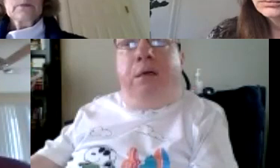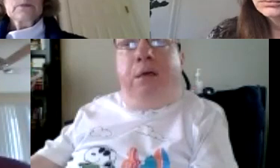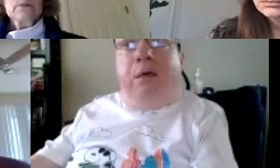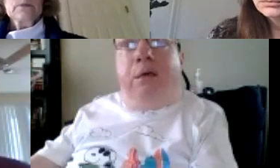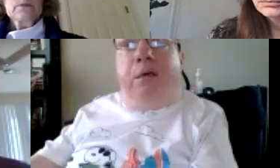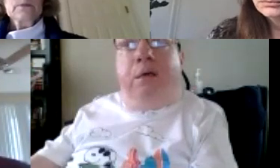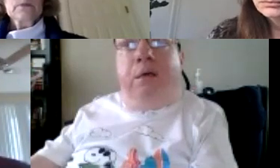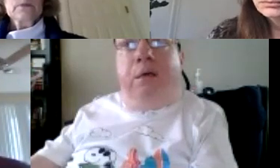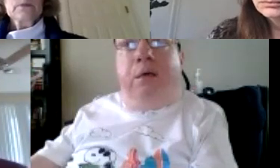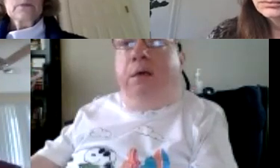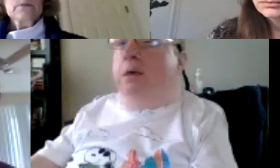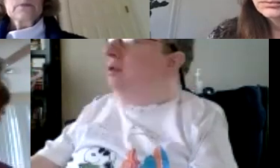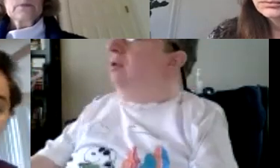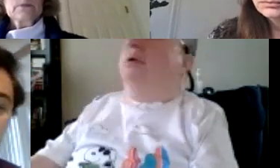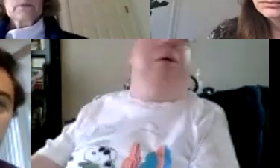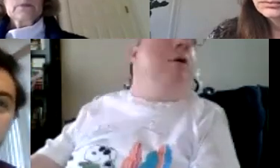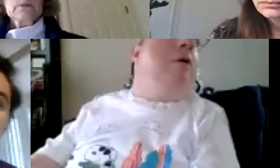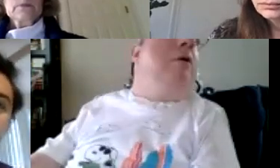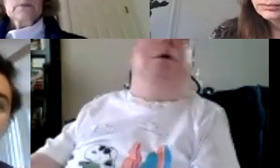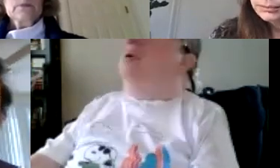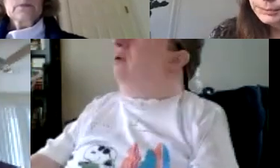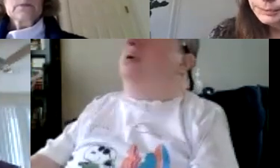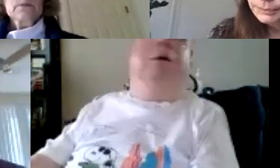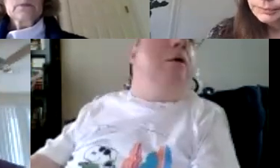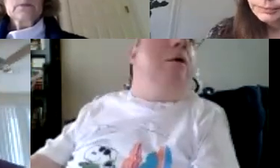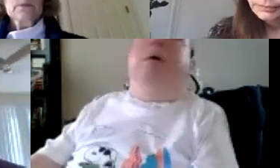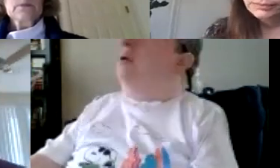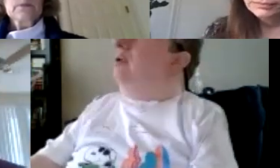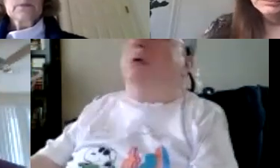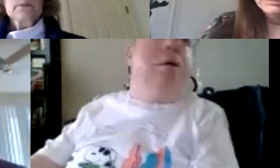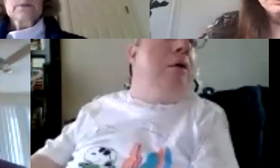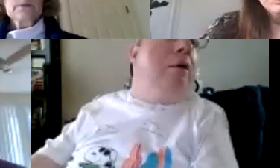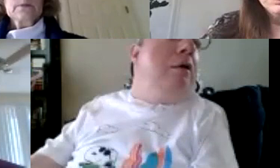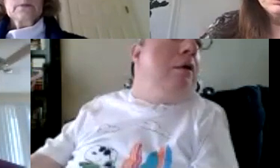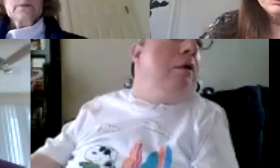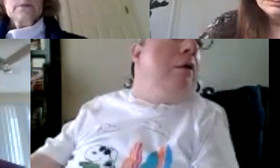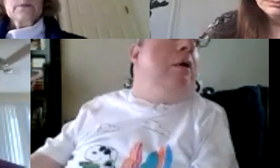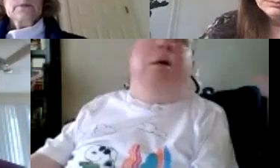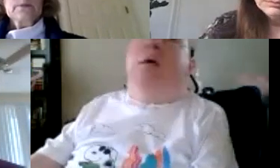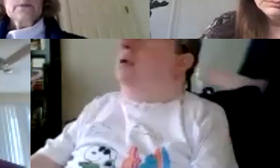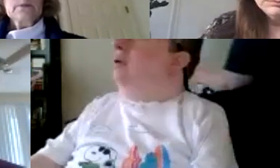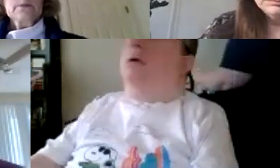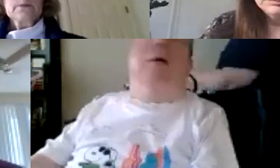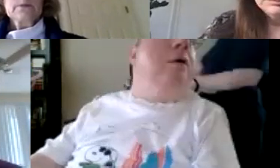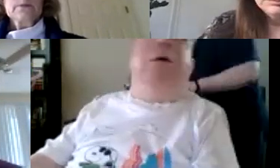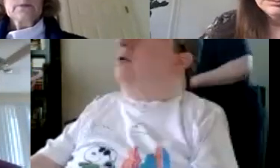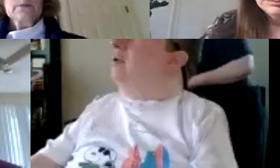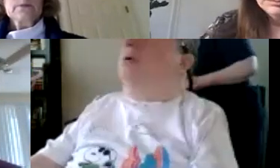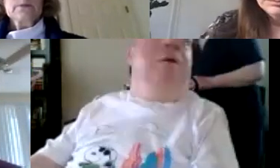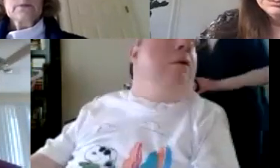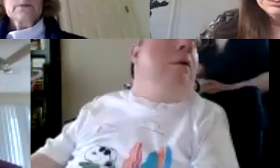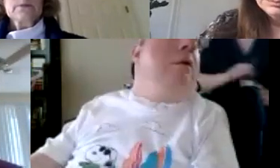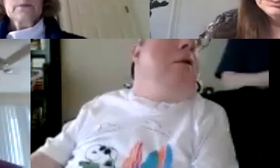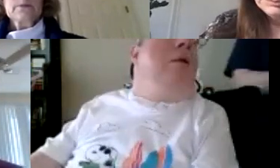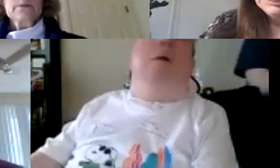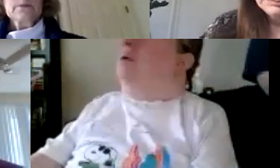that's outside of what is expected and planned at the state level. So I am happy to pursue this just a little bit and figure out